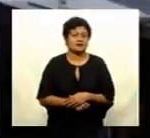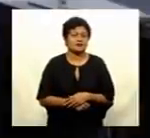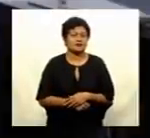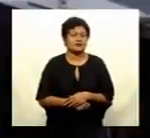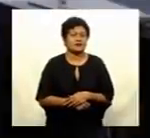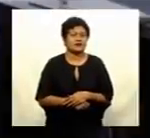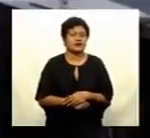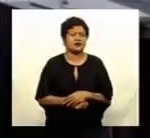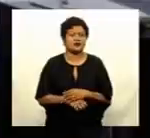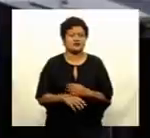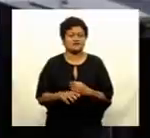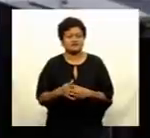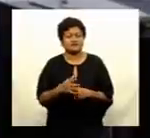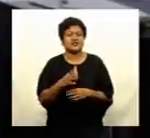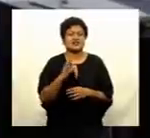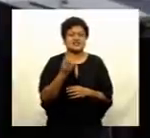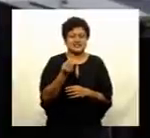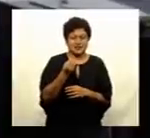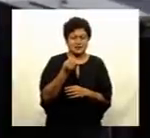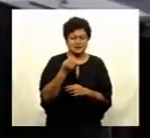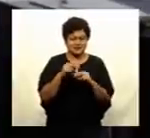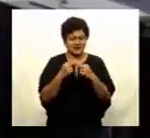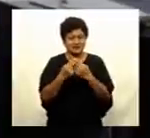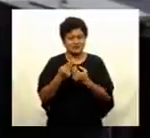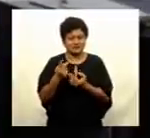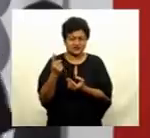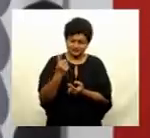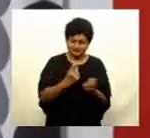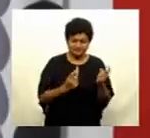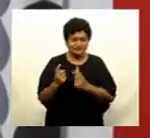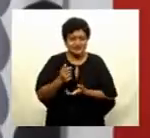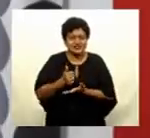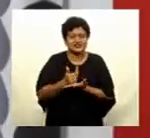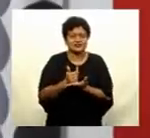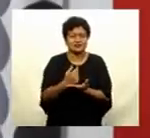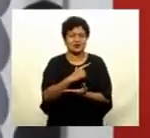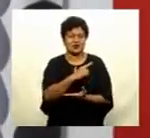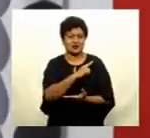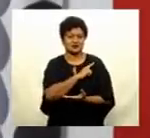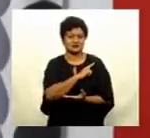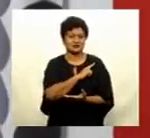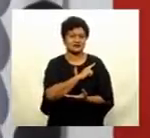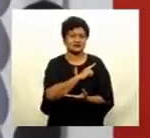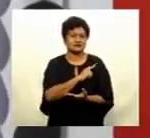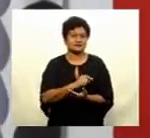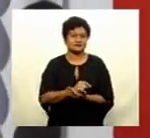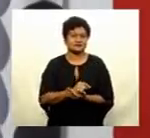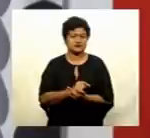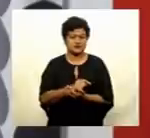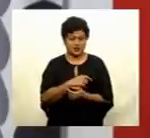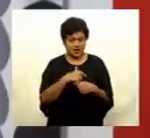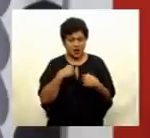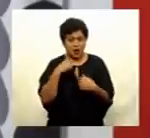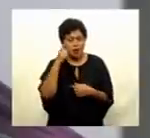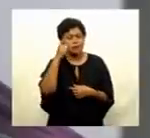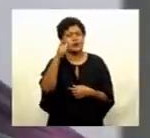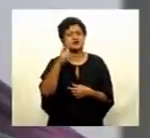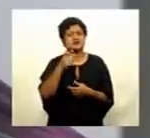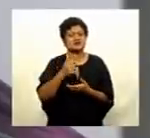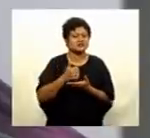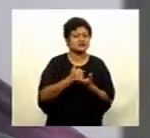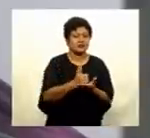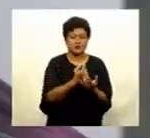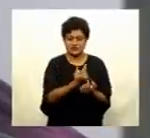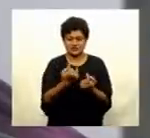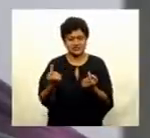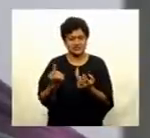there were some families who came and supported us, and our boss too, he supported us. Most